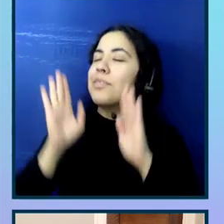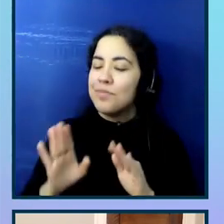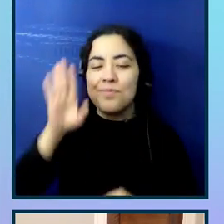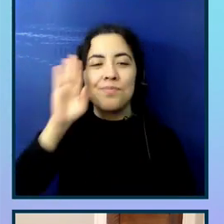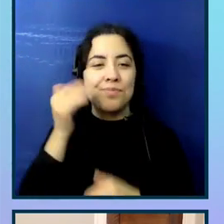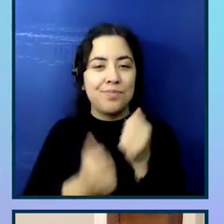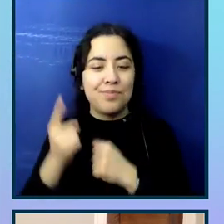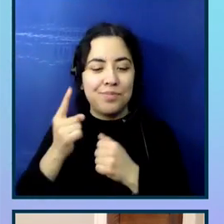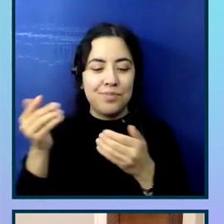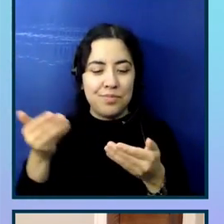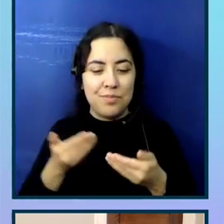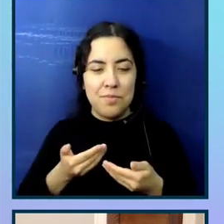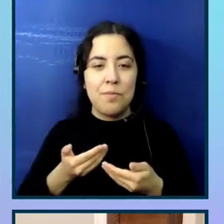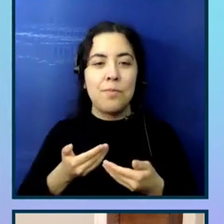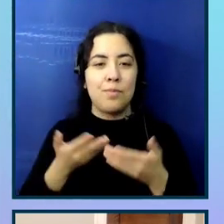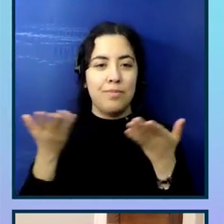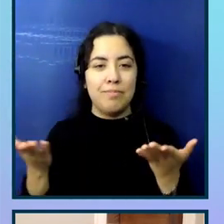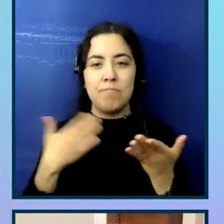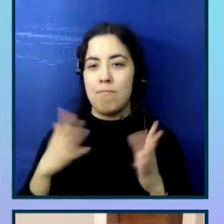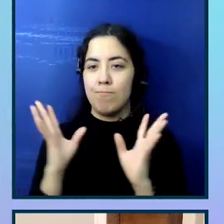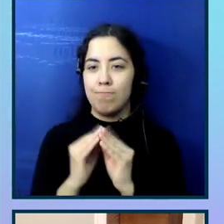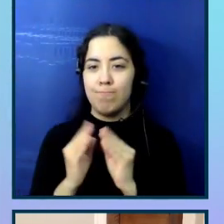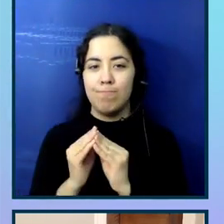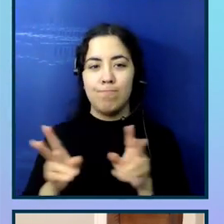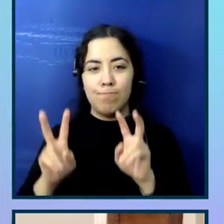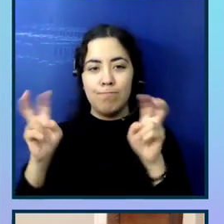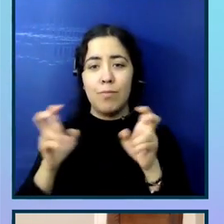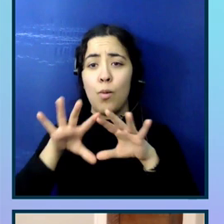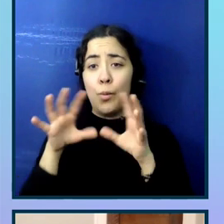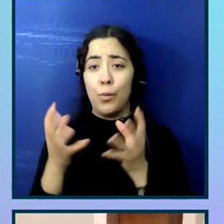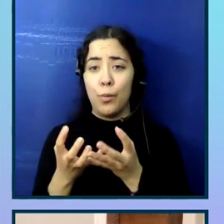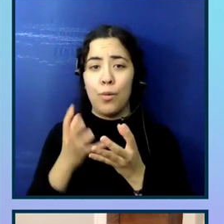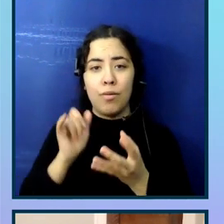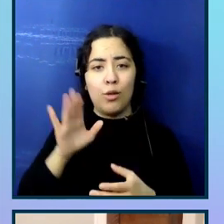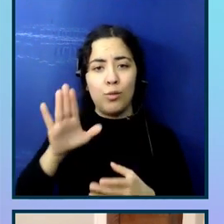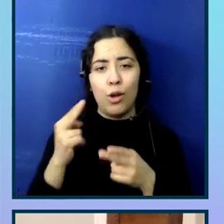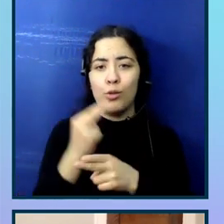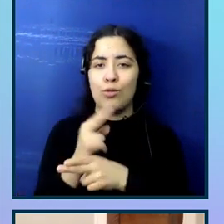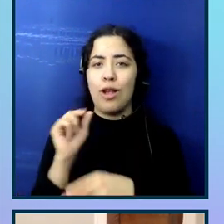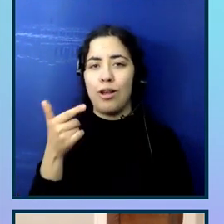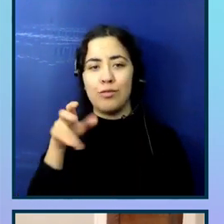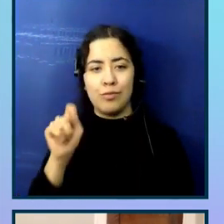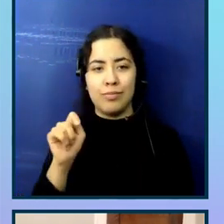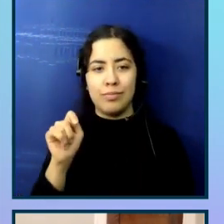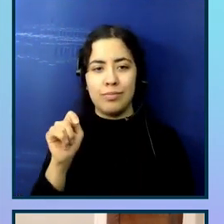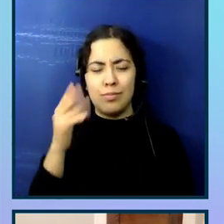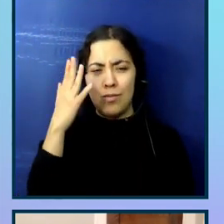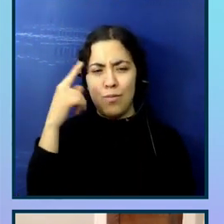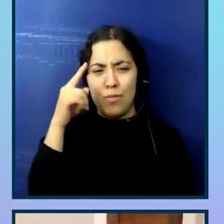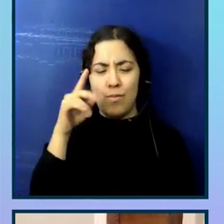Hello, everyone, and welcome to my session titled "The World is Your User Agent, Why